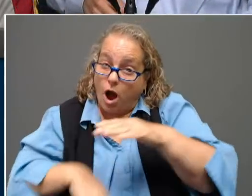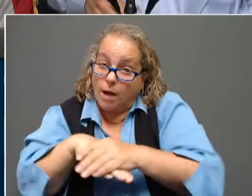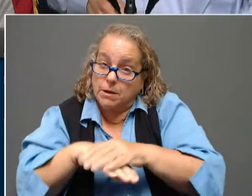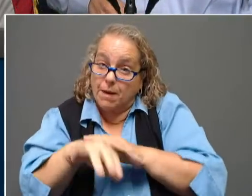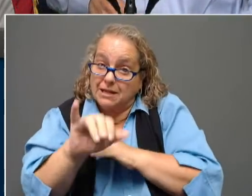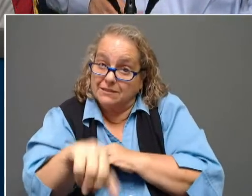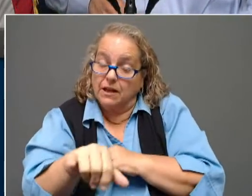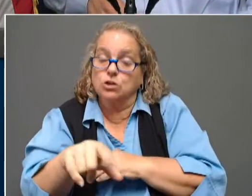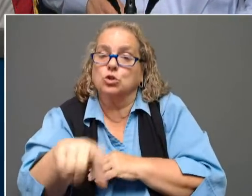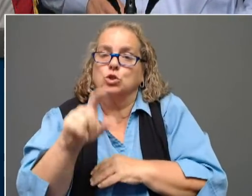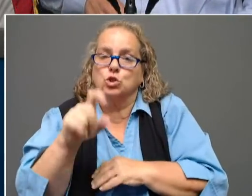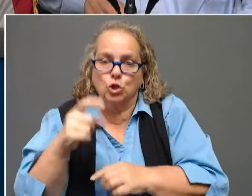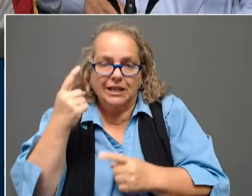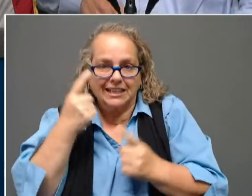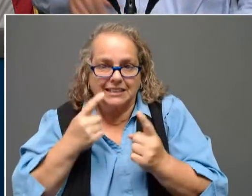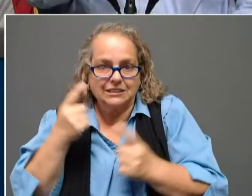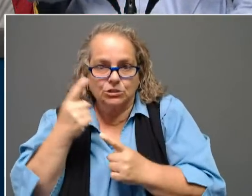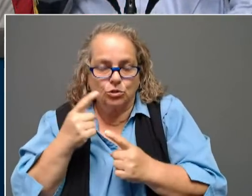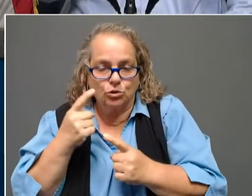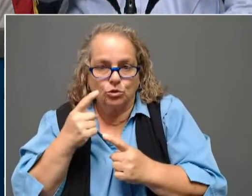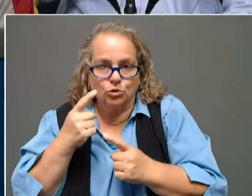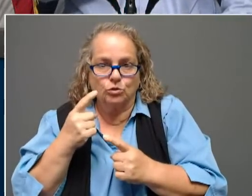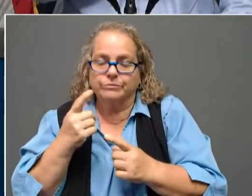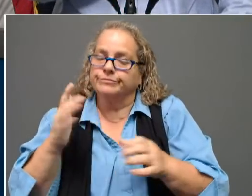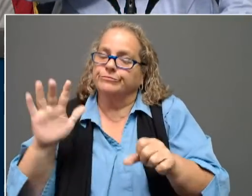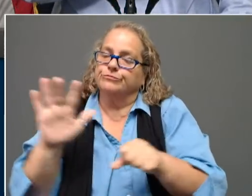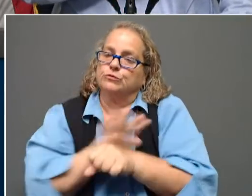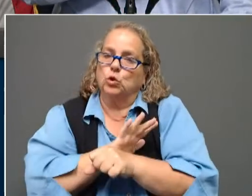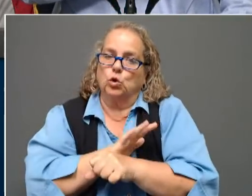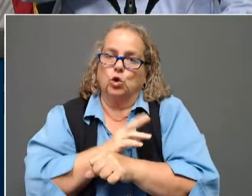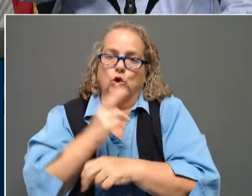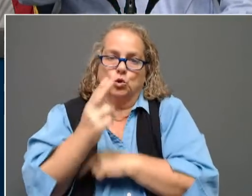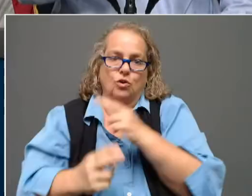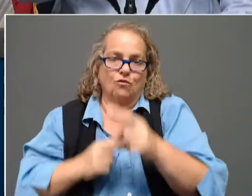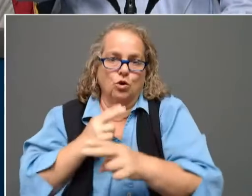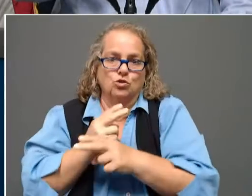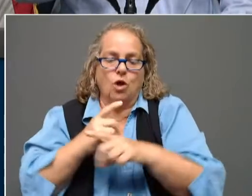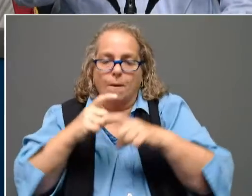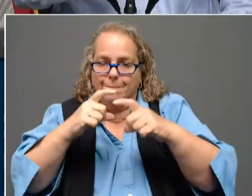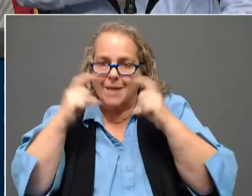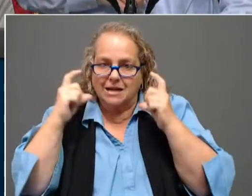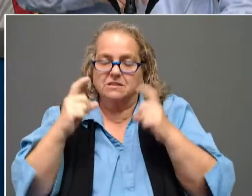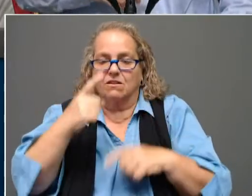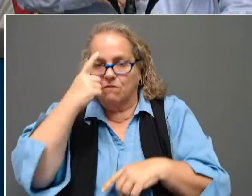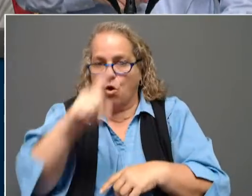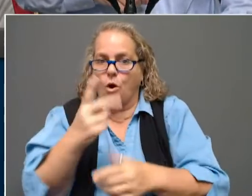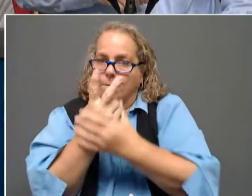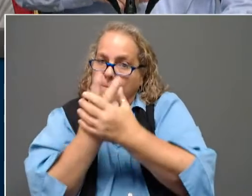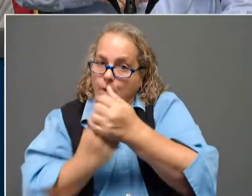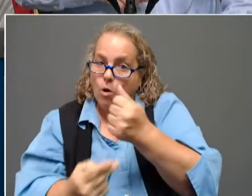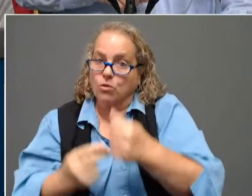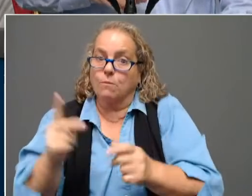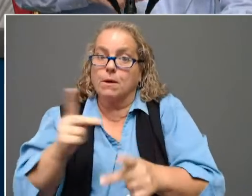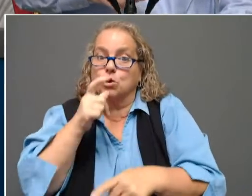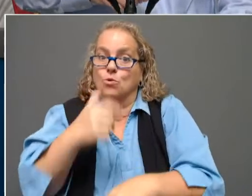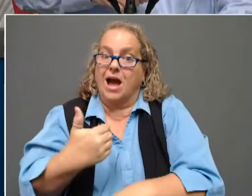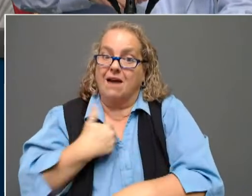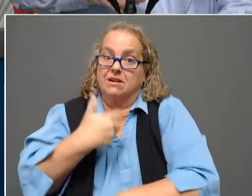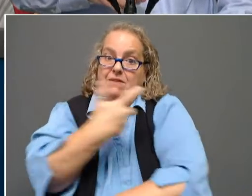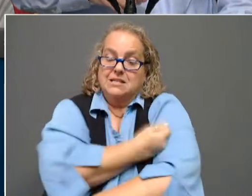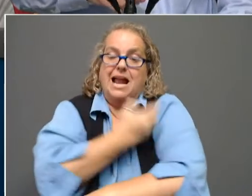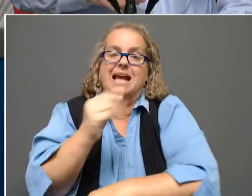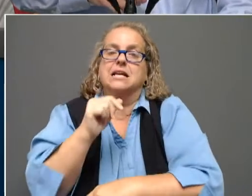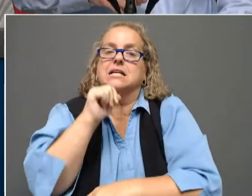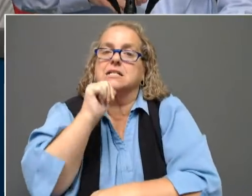should consider universal masking, both unvaccinated and vaccinated. I think these are pretty